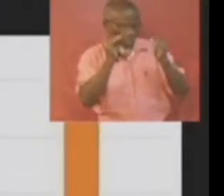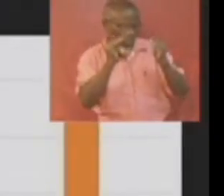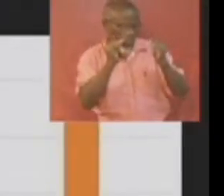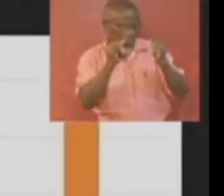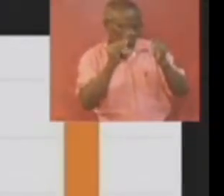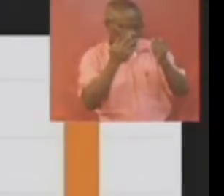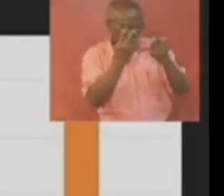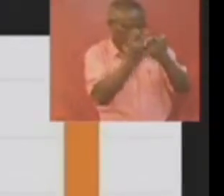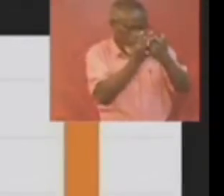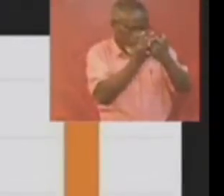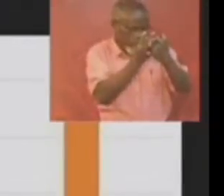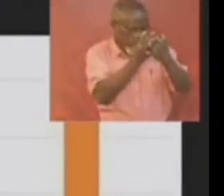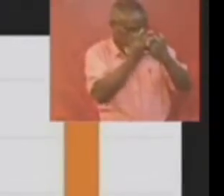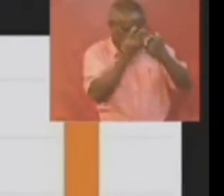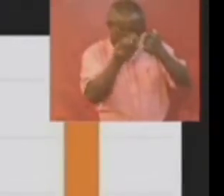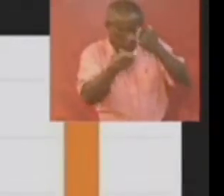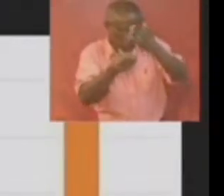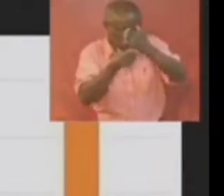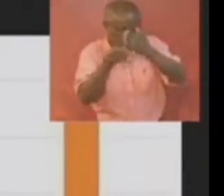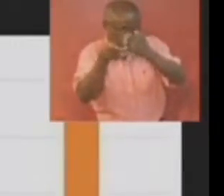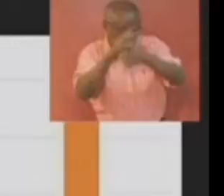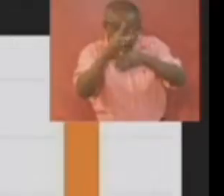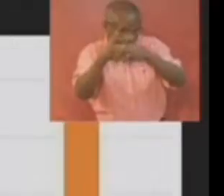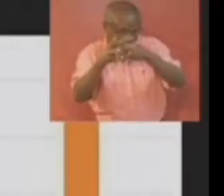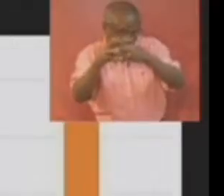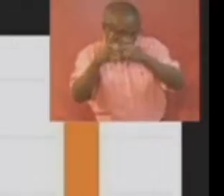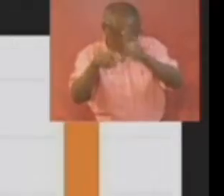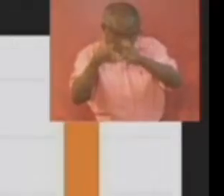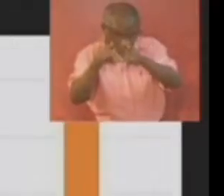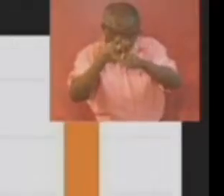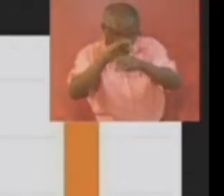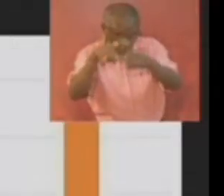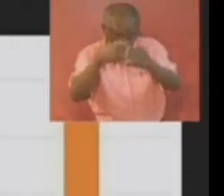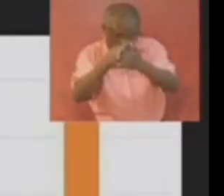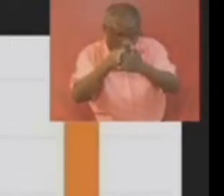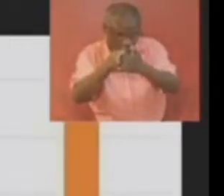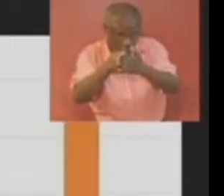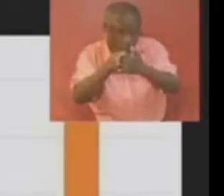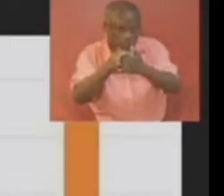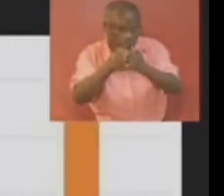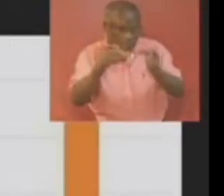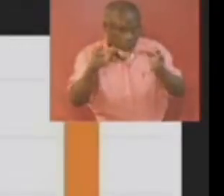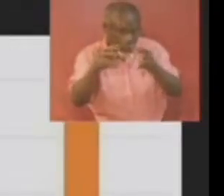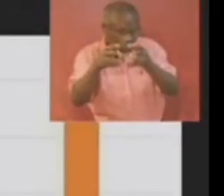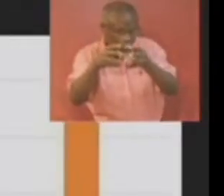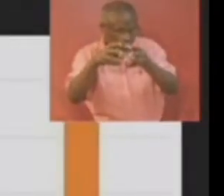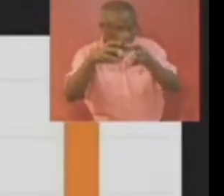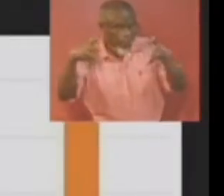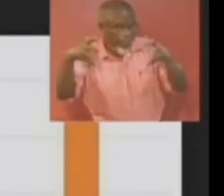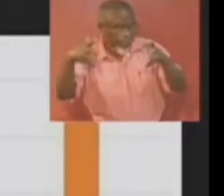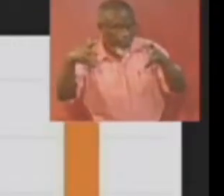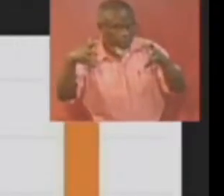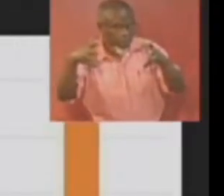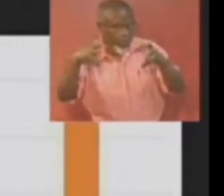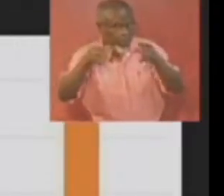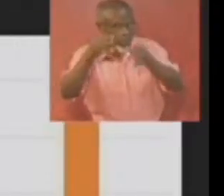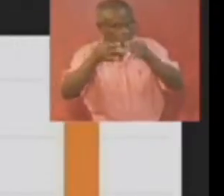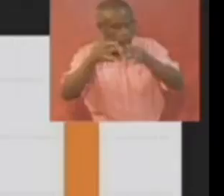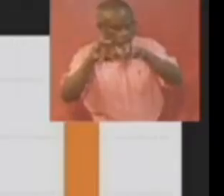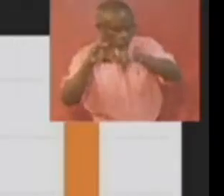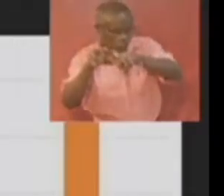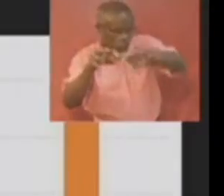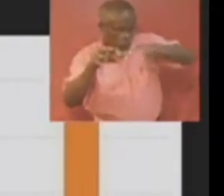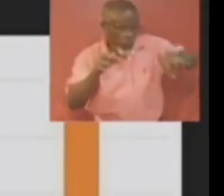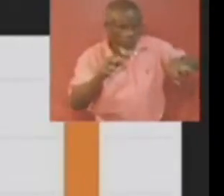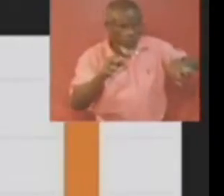quote-unquote captive cases in a contained situation, in a contained environment, they did not arise